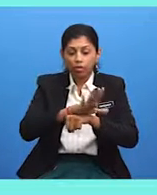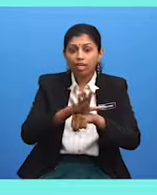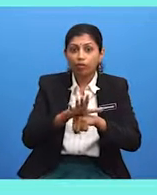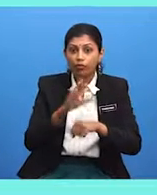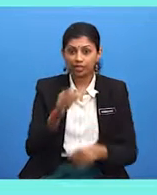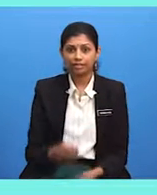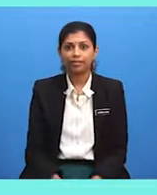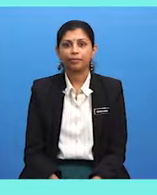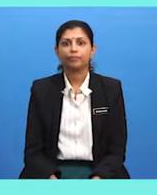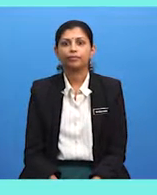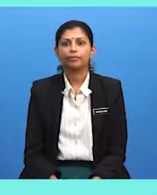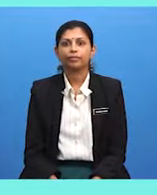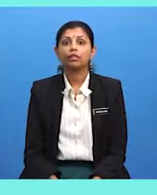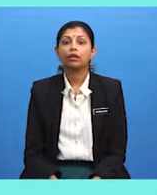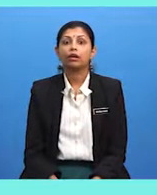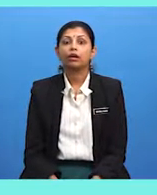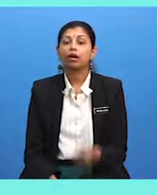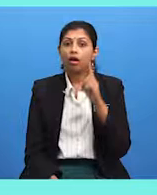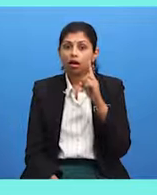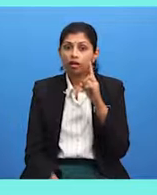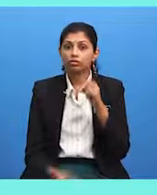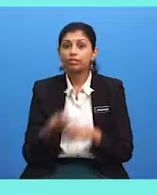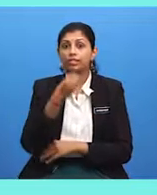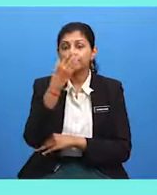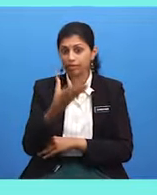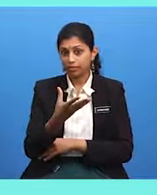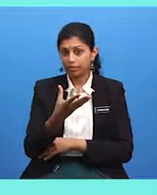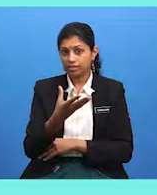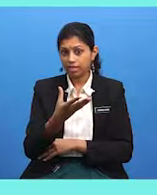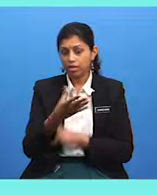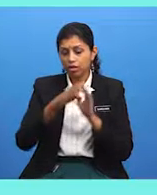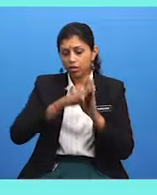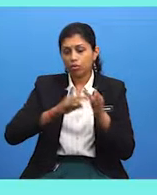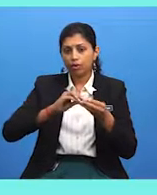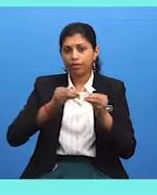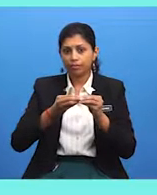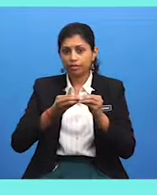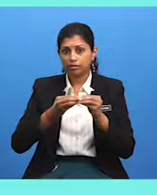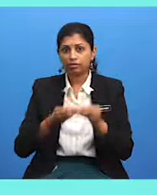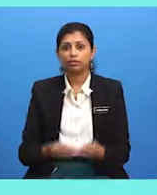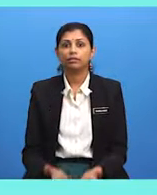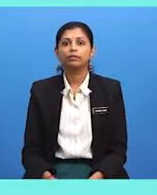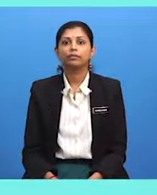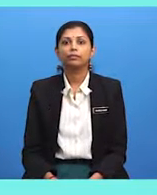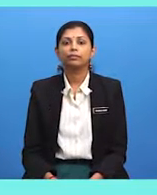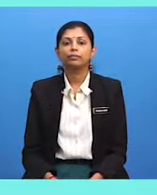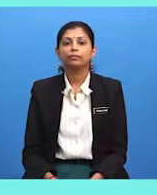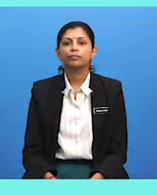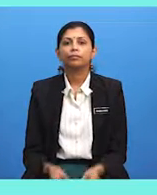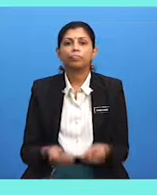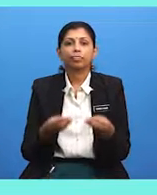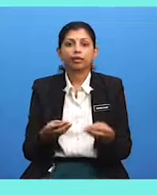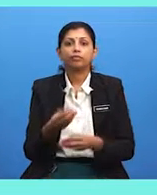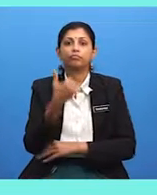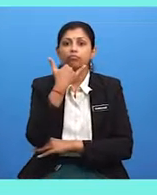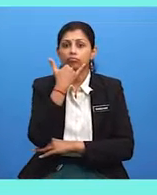COVID-19? Low number giving a false sense of security. That's your main idea